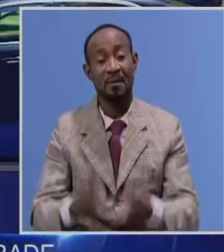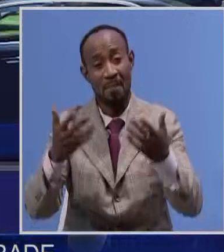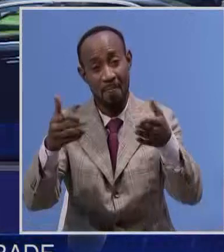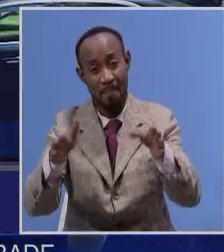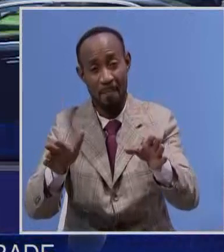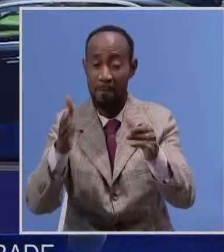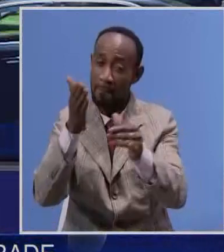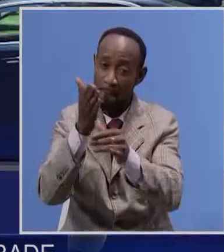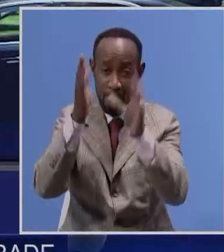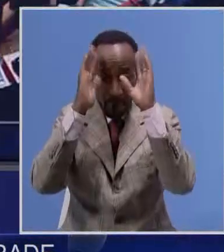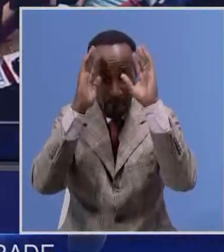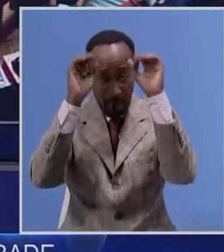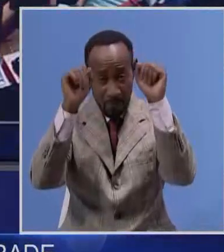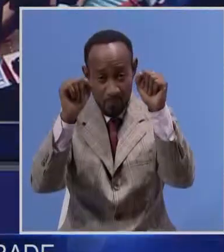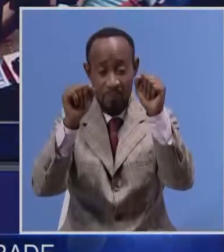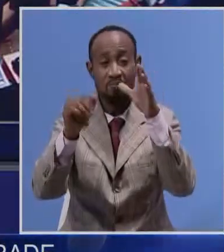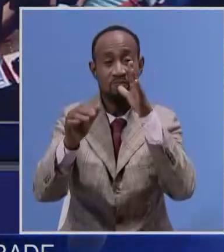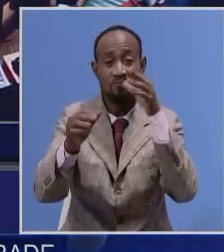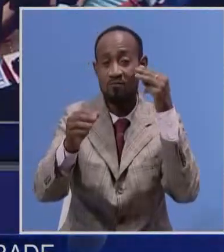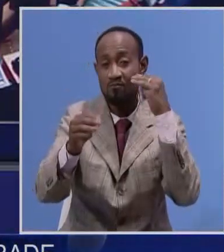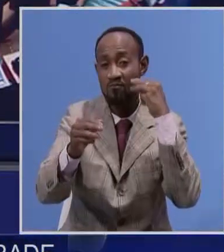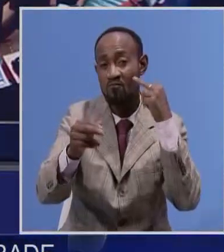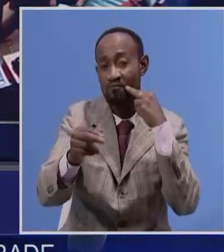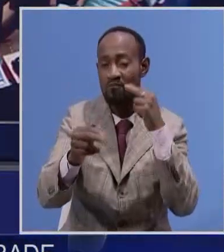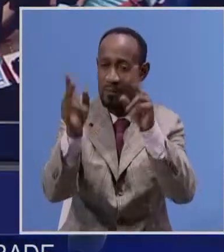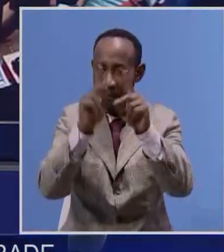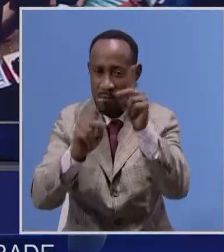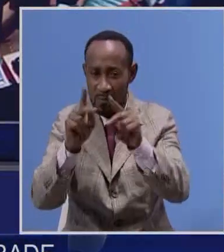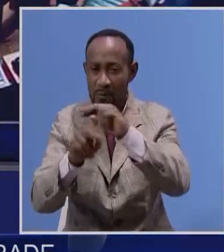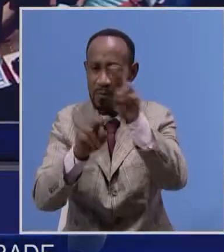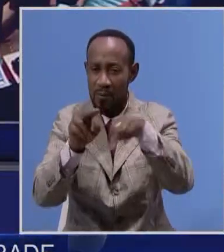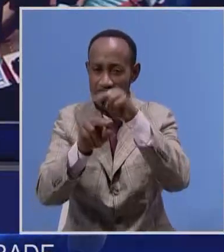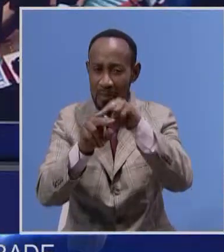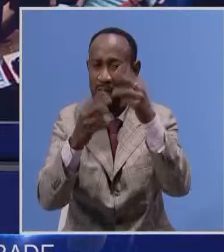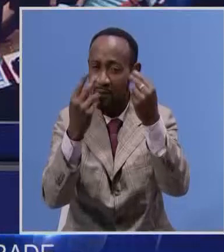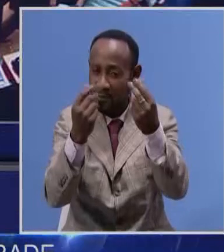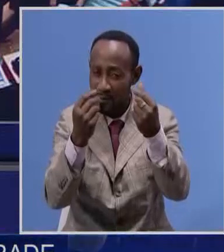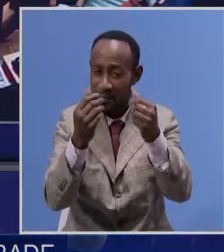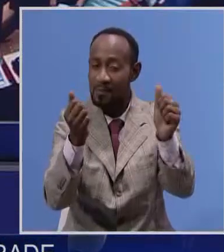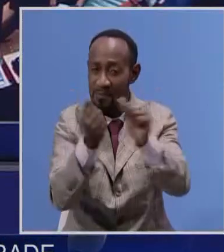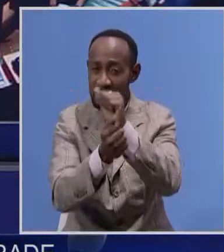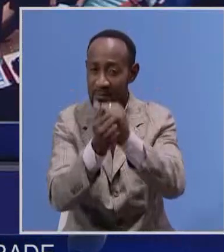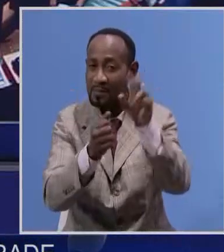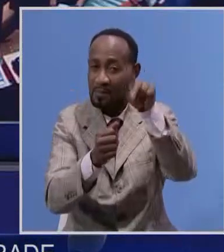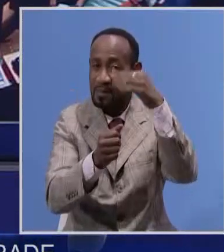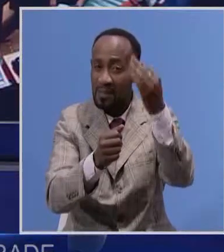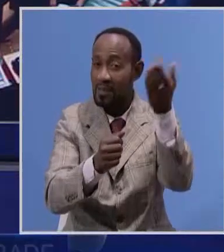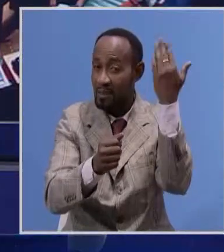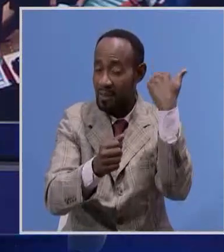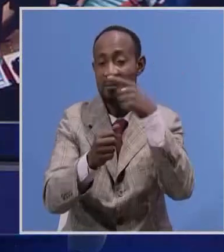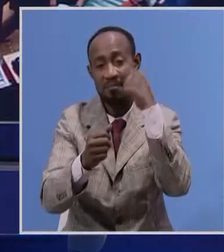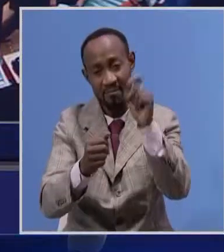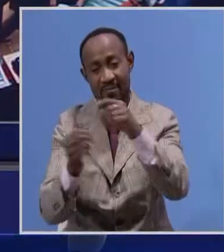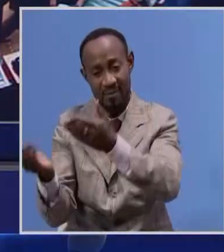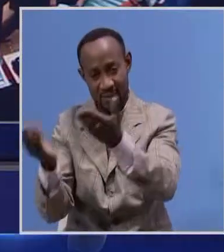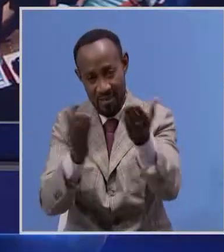Vice President MUTALE NALUMANGO has called on people who might have plundered national resources during the previous regime to come forward to forfeit